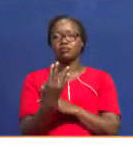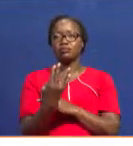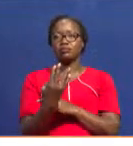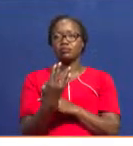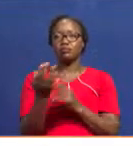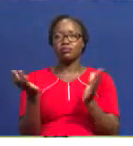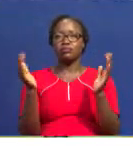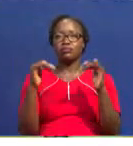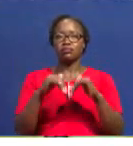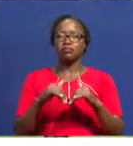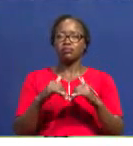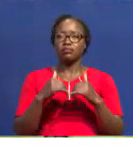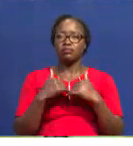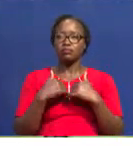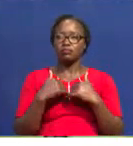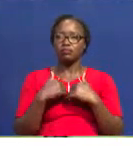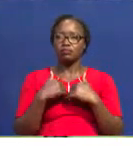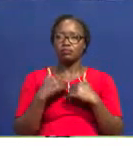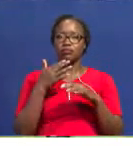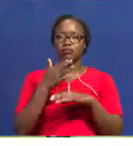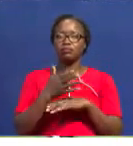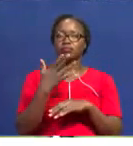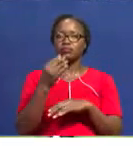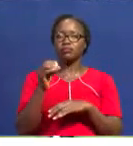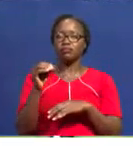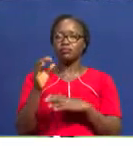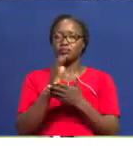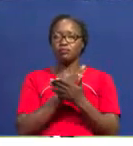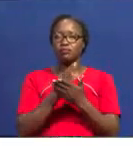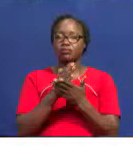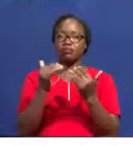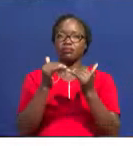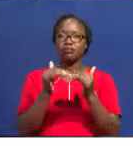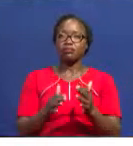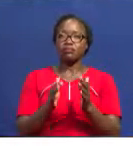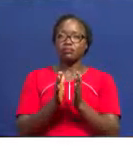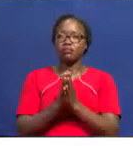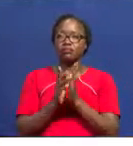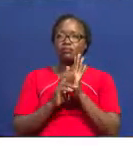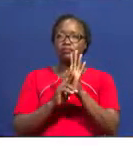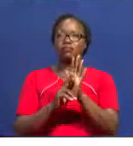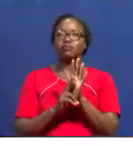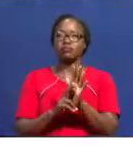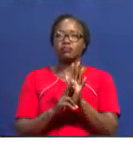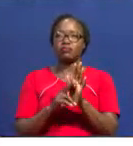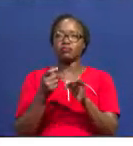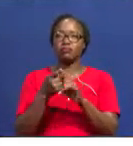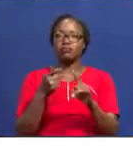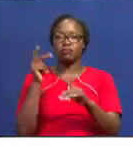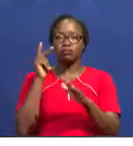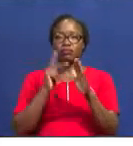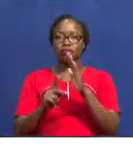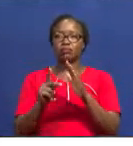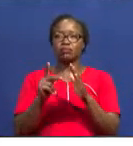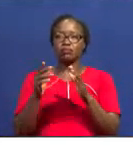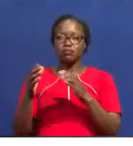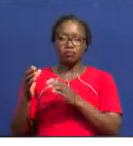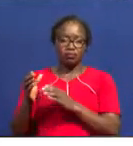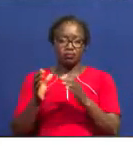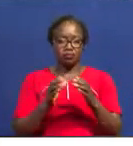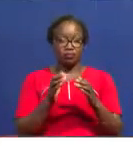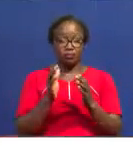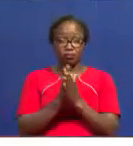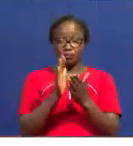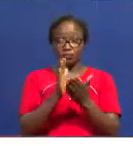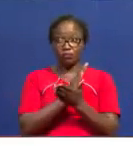The conference has brought together over 500 sector players and key representation from professional bodies in the sector